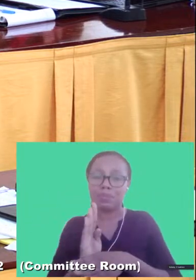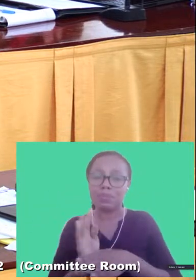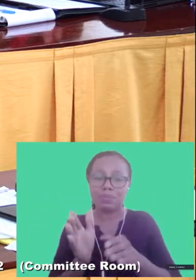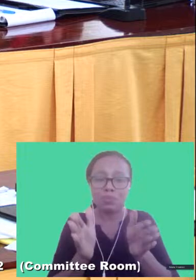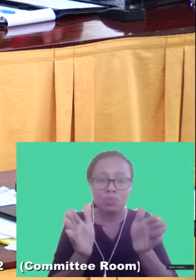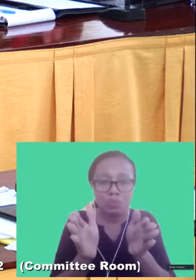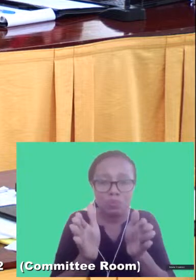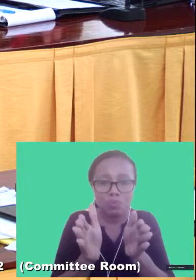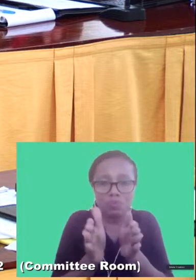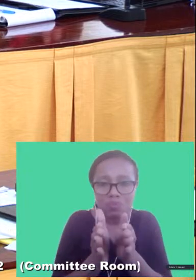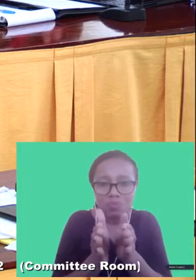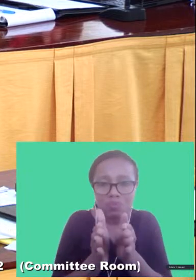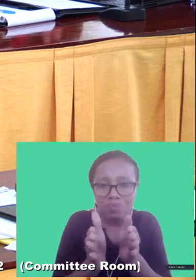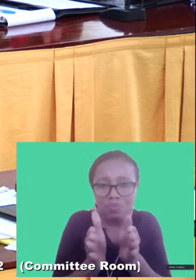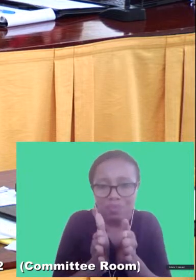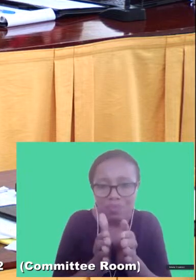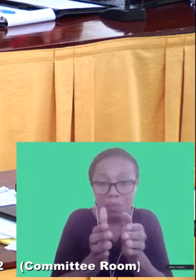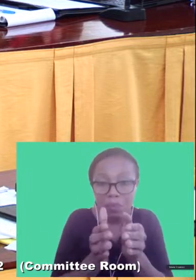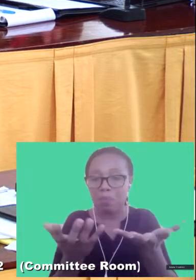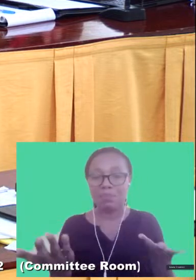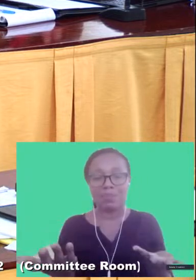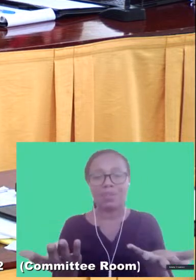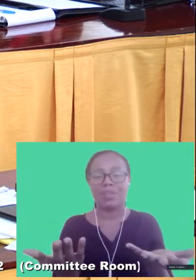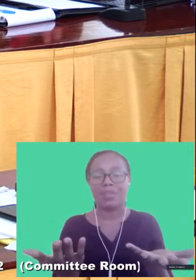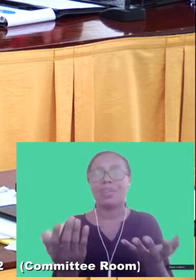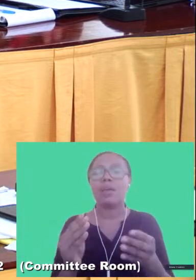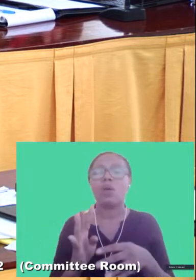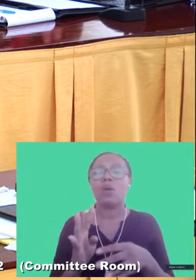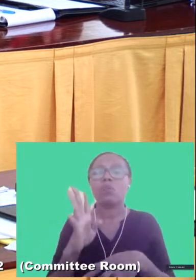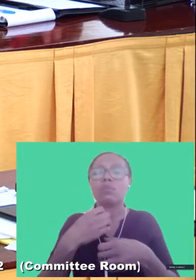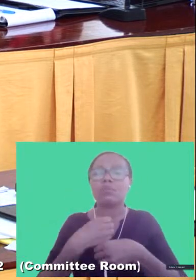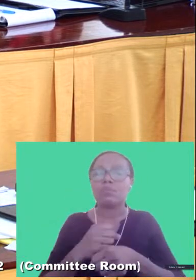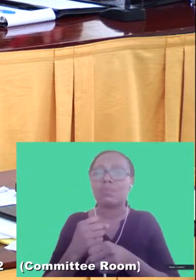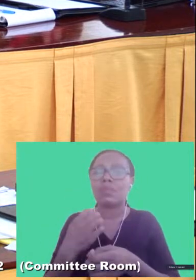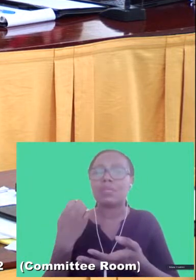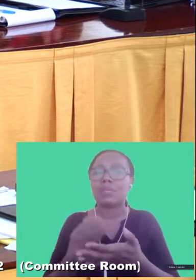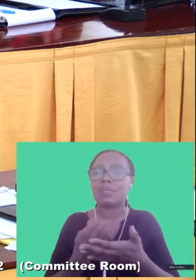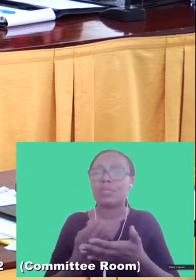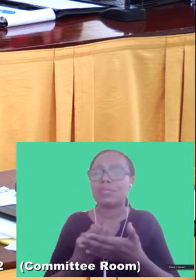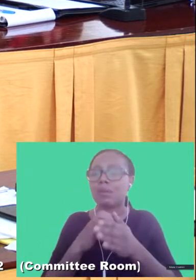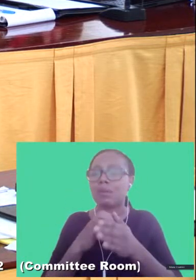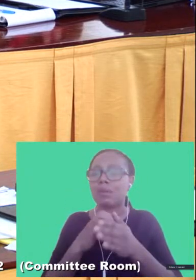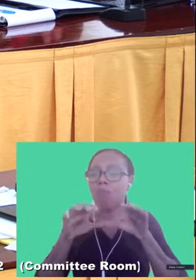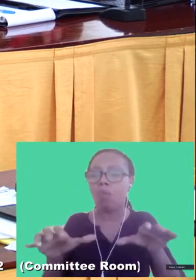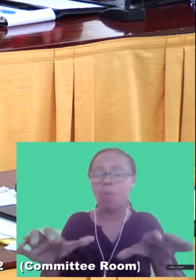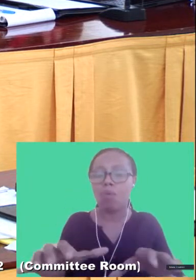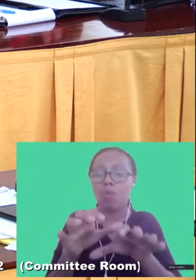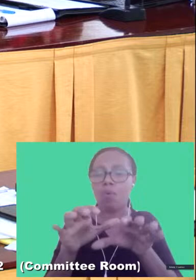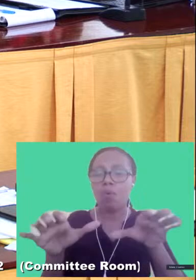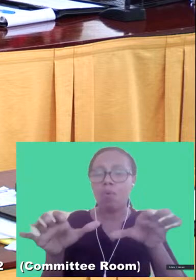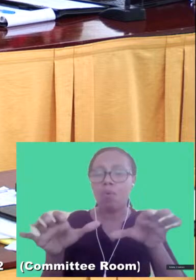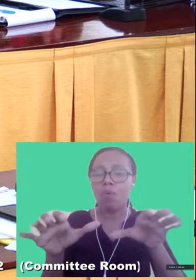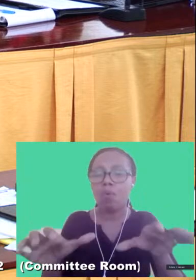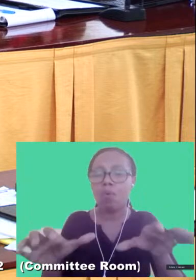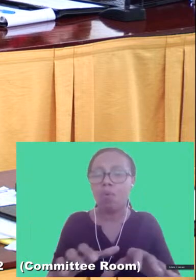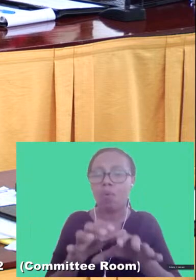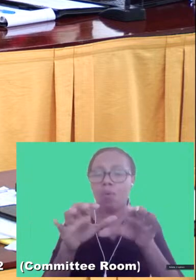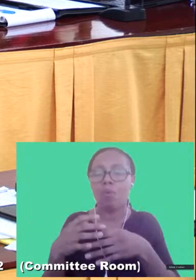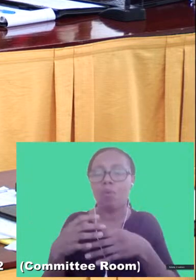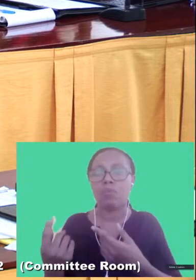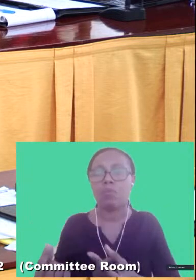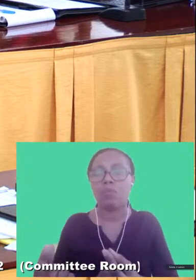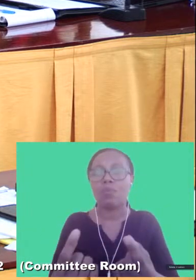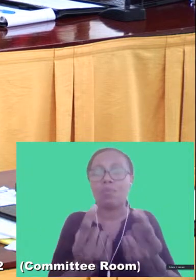sector. And it will be a crying shame if we as a government do not try to make sure